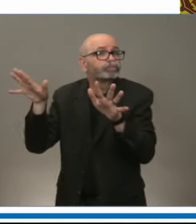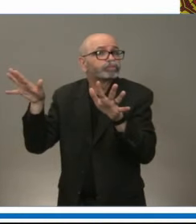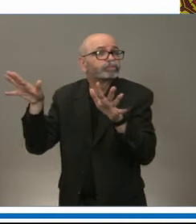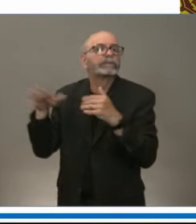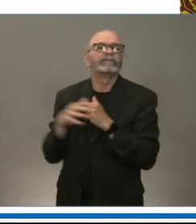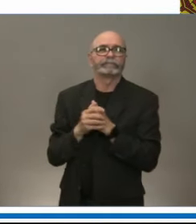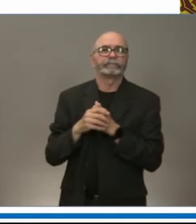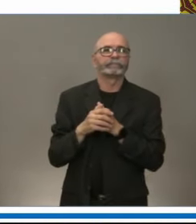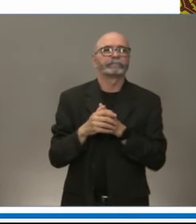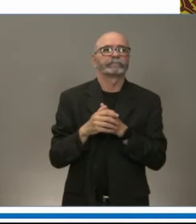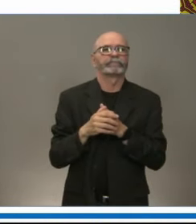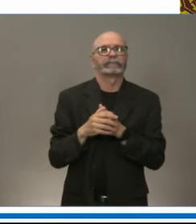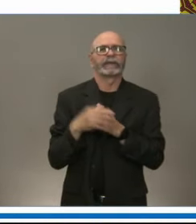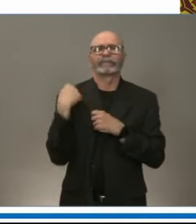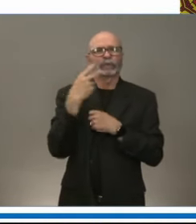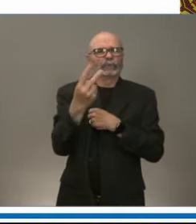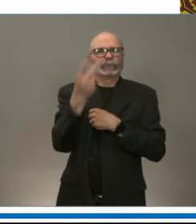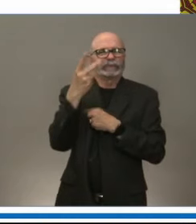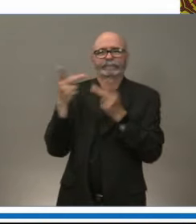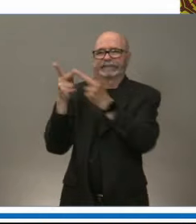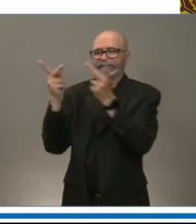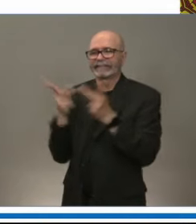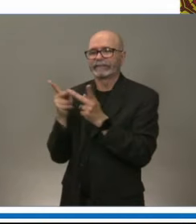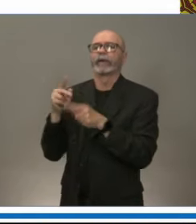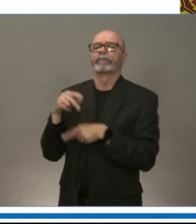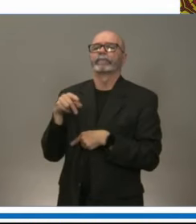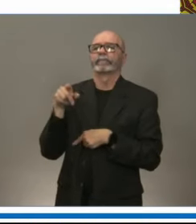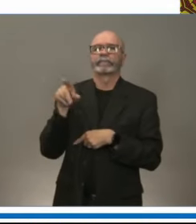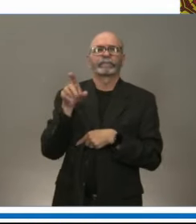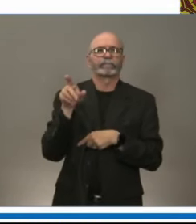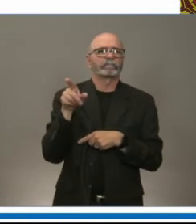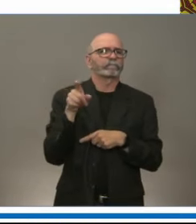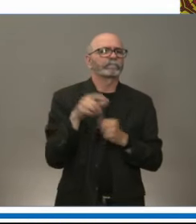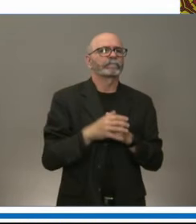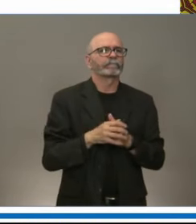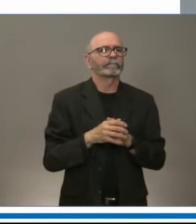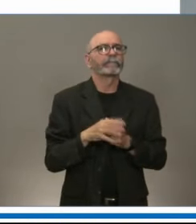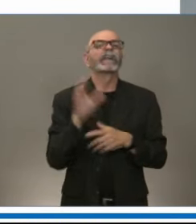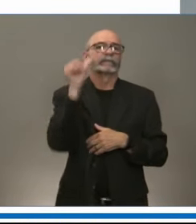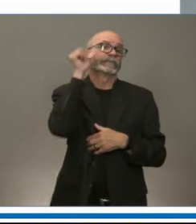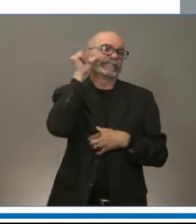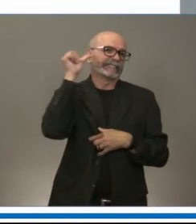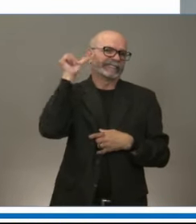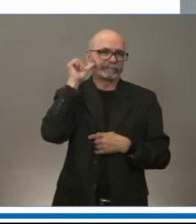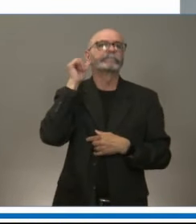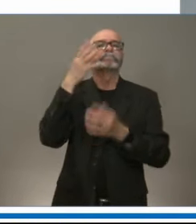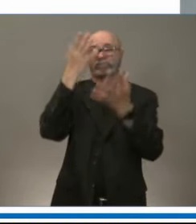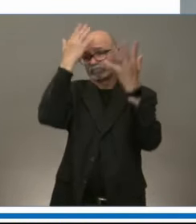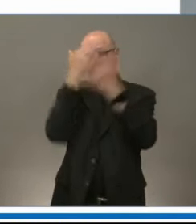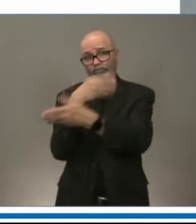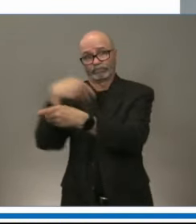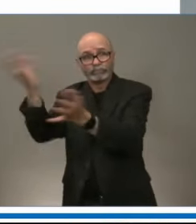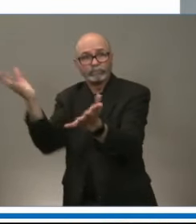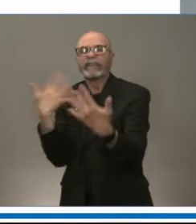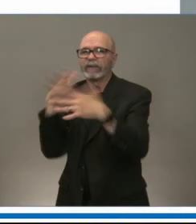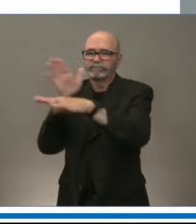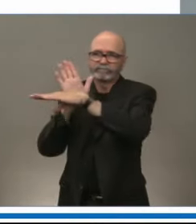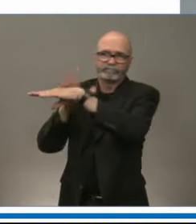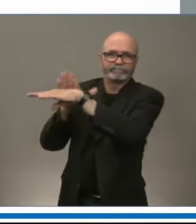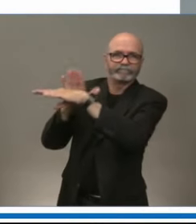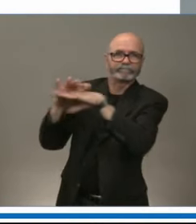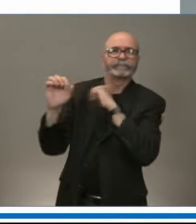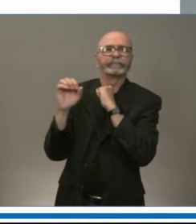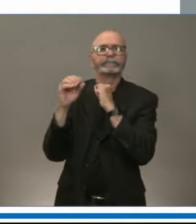particular locations? Not that I'm aware of. That advisory just went out yesterday, and if people who had read that and had